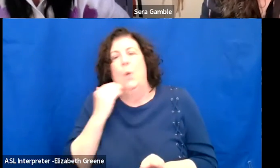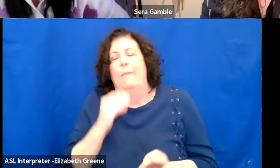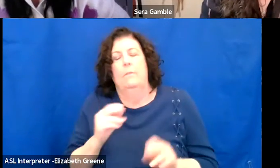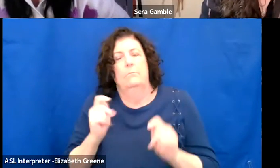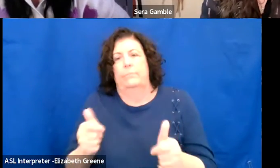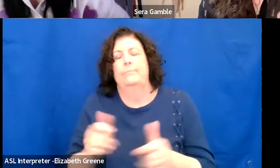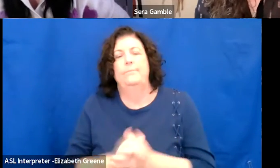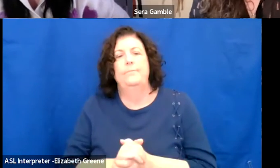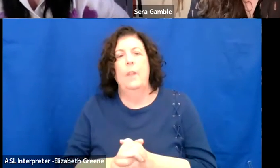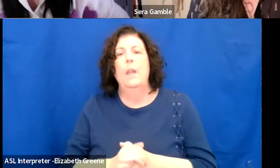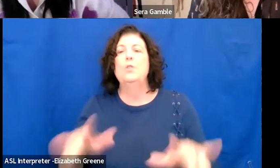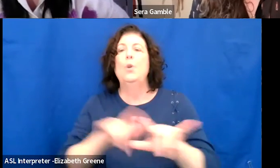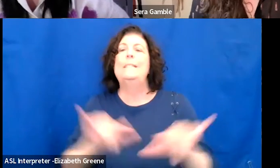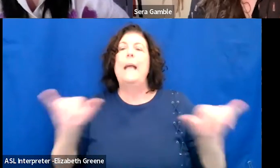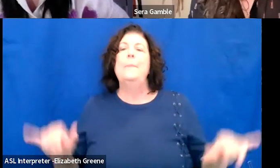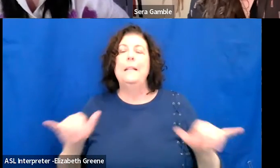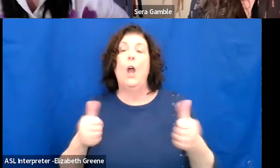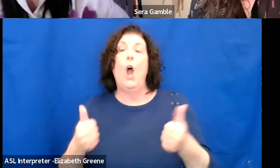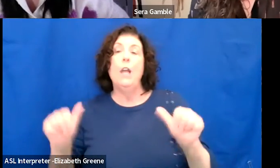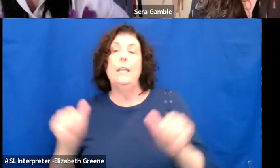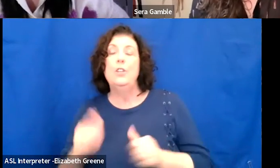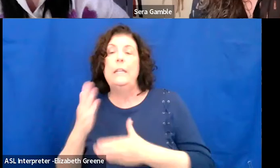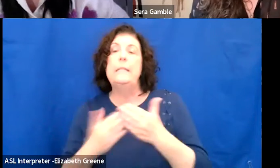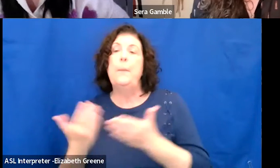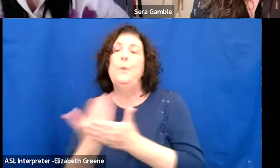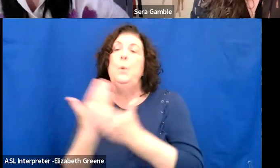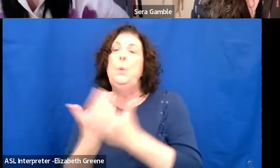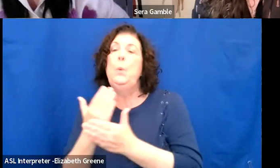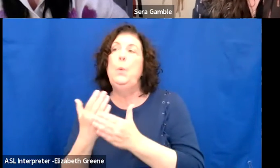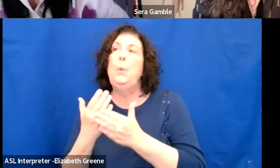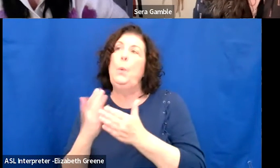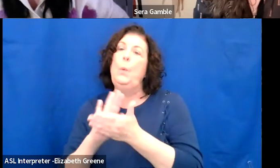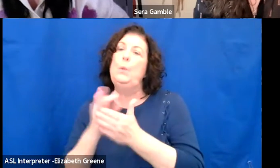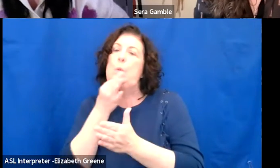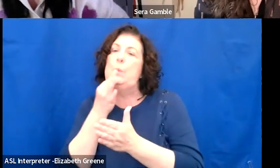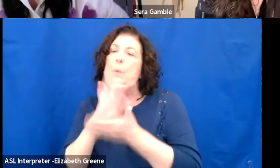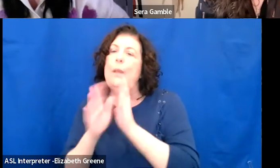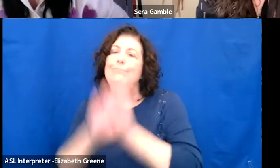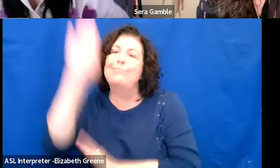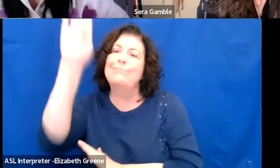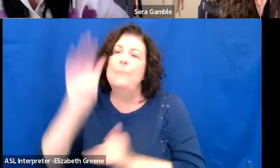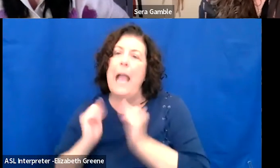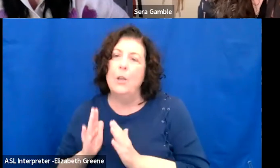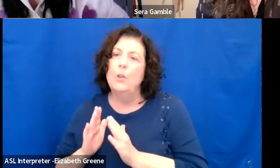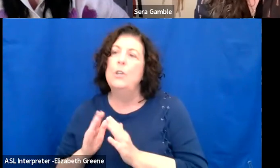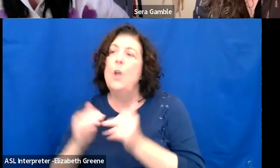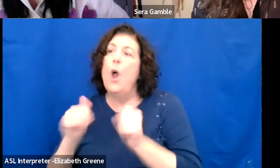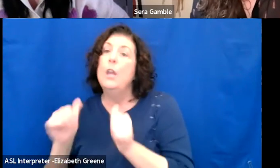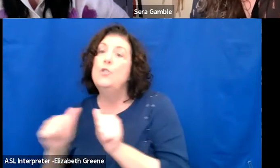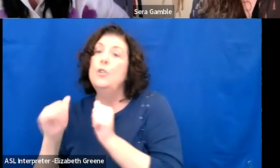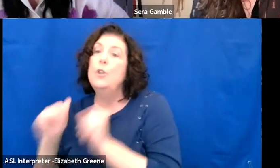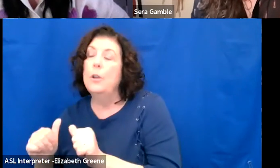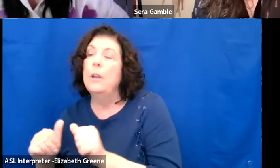simultaneously auditioning a bunch of sort of up and coming actors. And then at the same time, the studio and